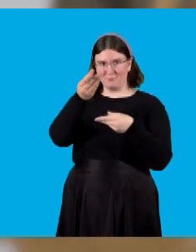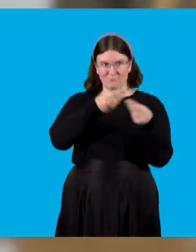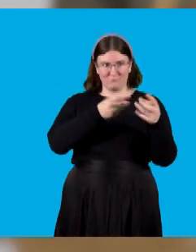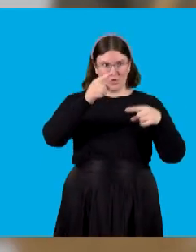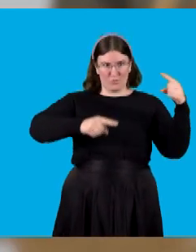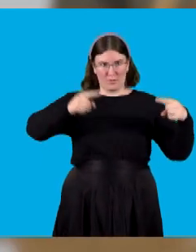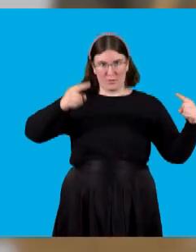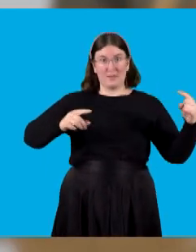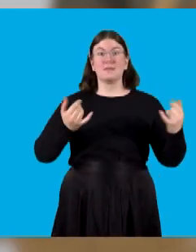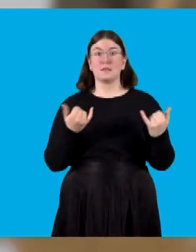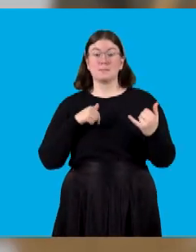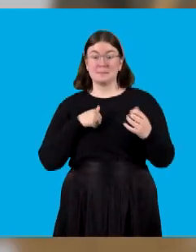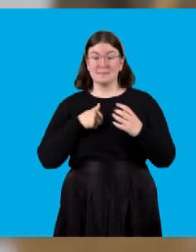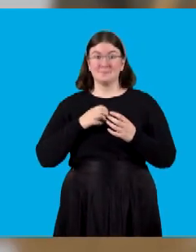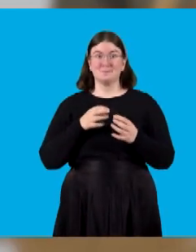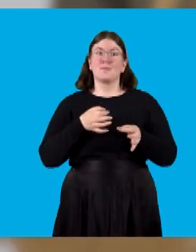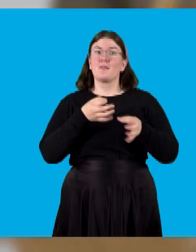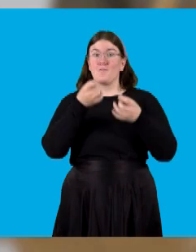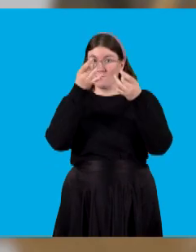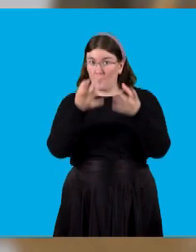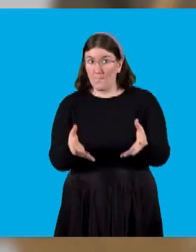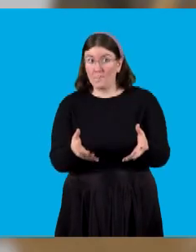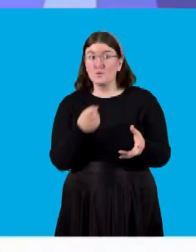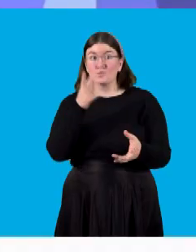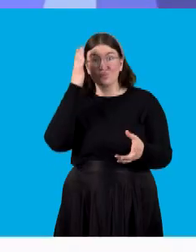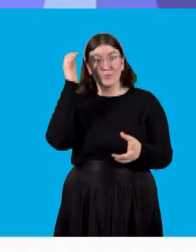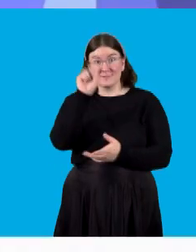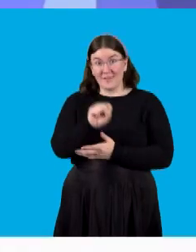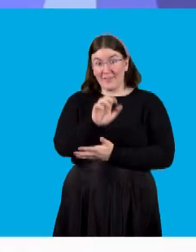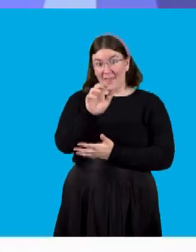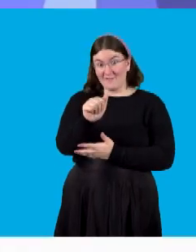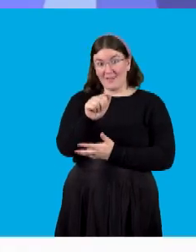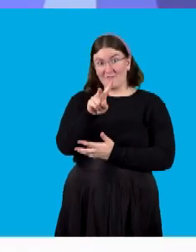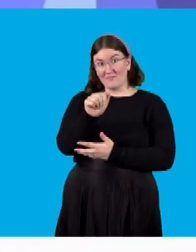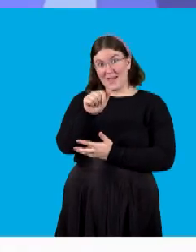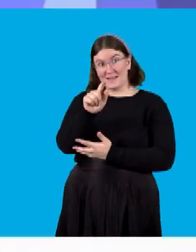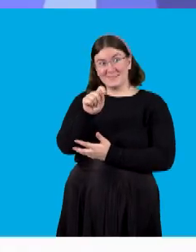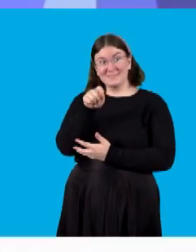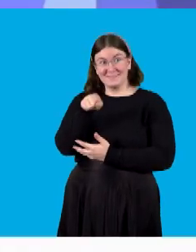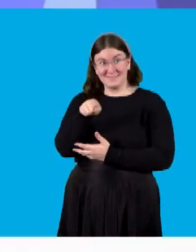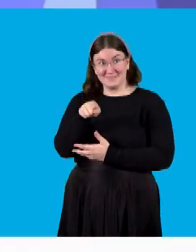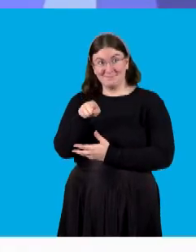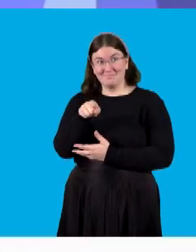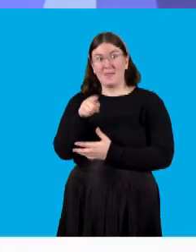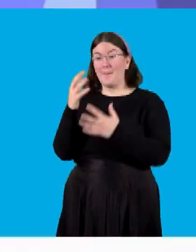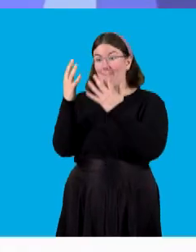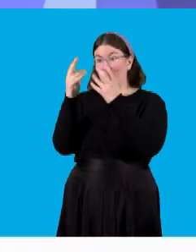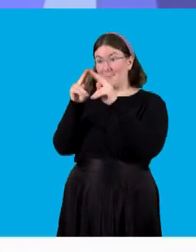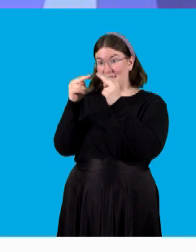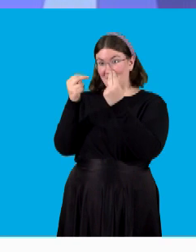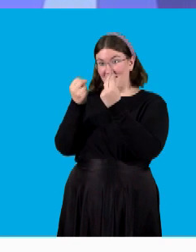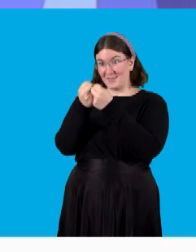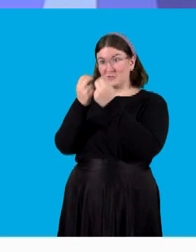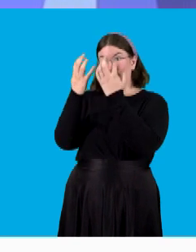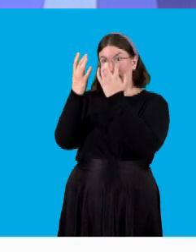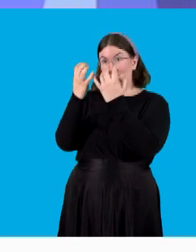me quickly share something interesting with you. Did you know that in South Africa, VAT currently contributes